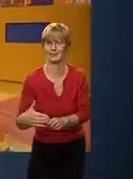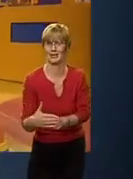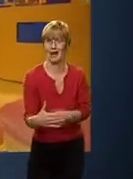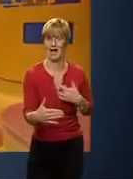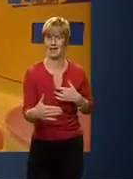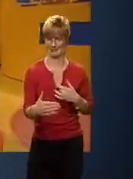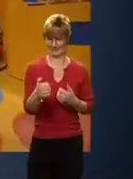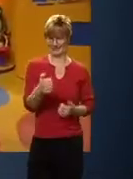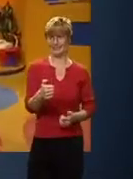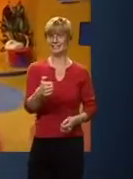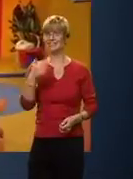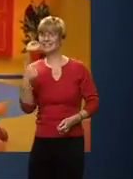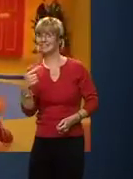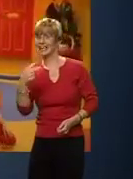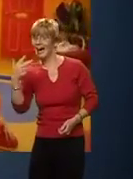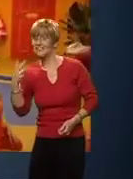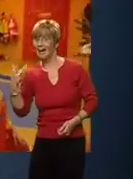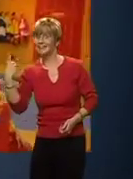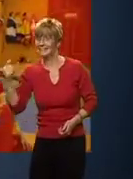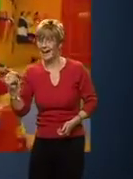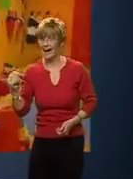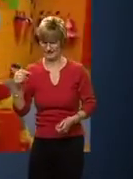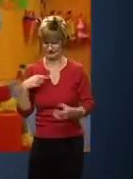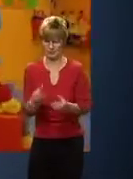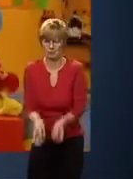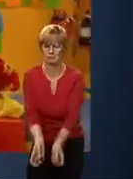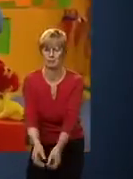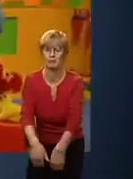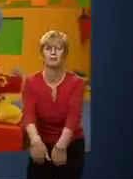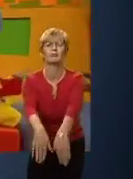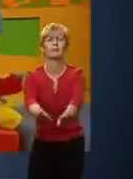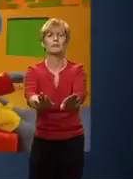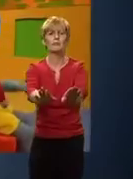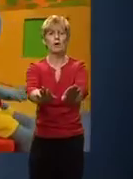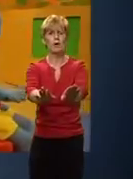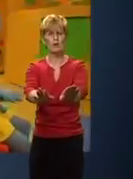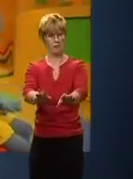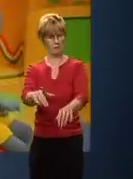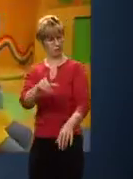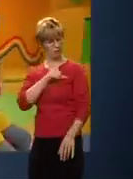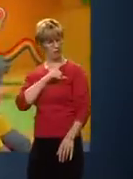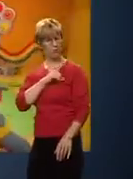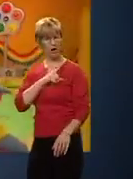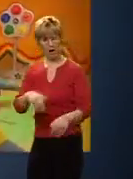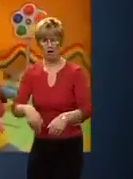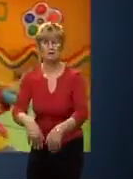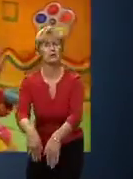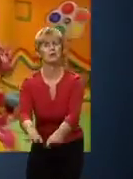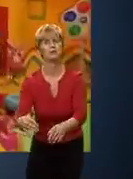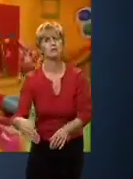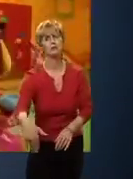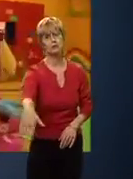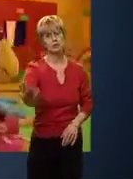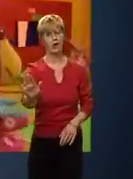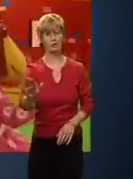caught a fish alive. Six, seven, eight, nine, ten. Then I let it go again. Why did you